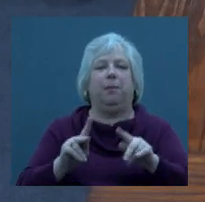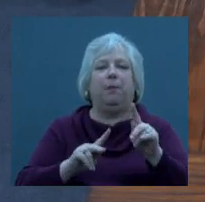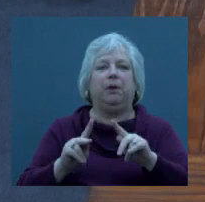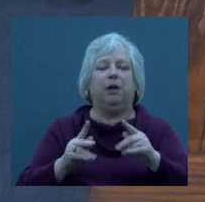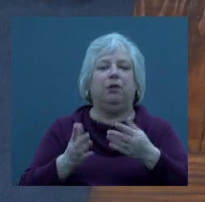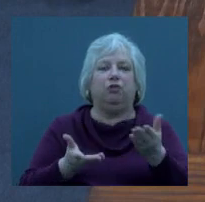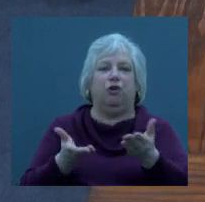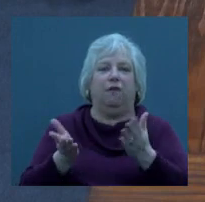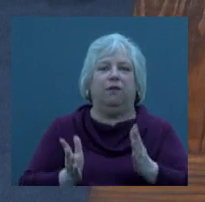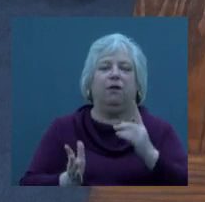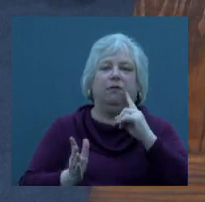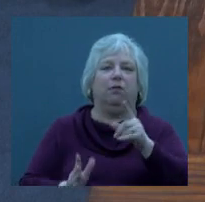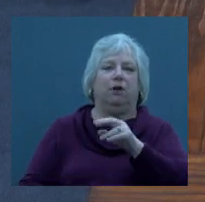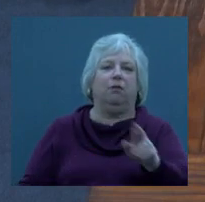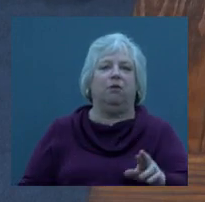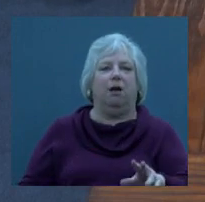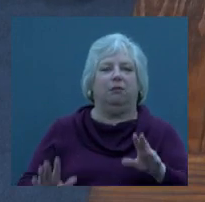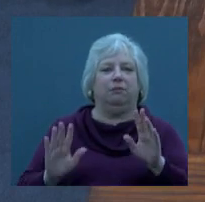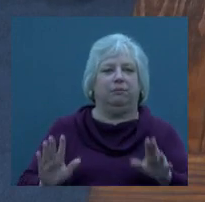city of Little Rock.